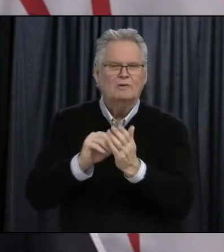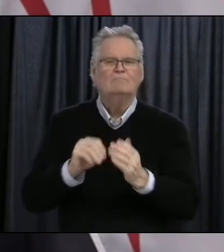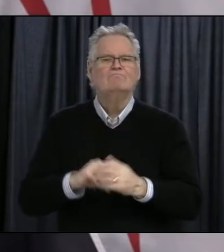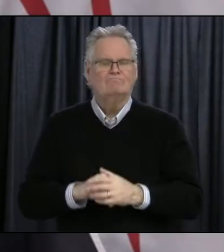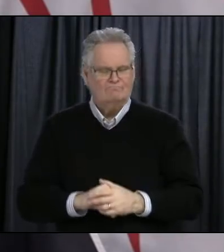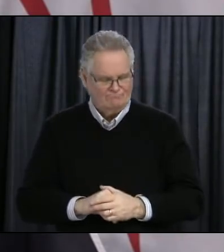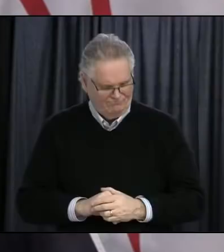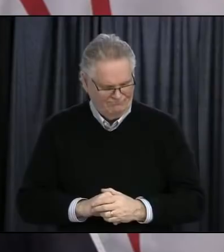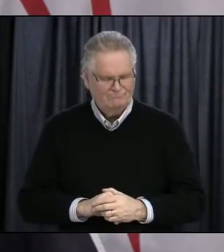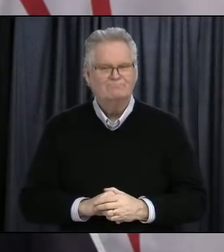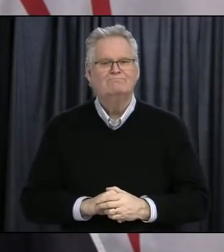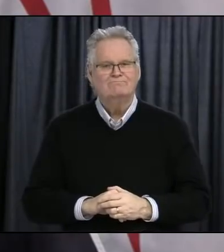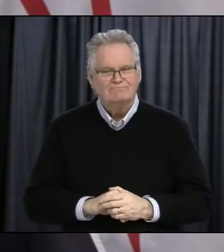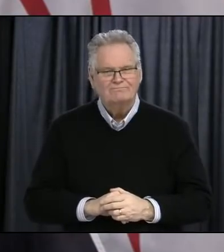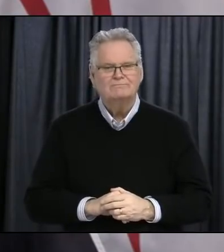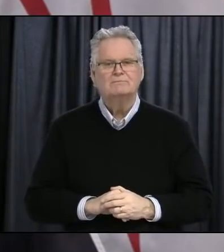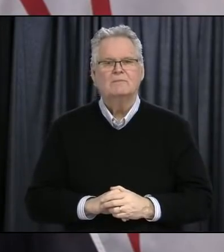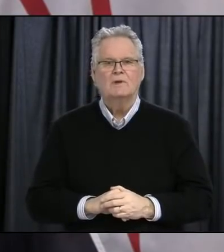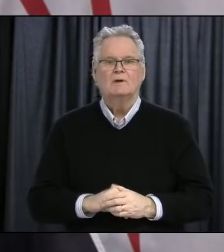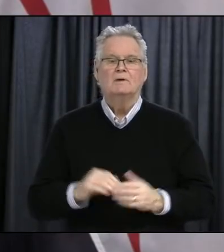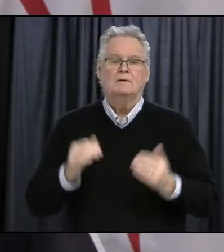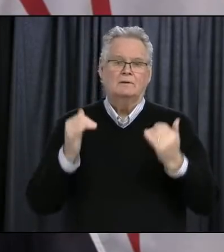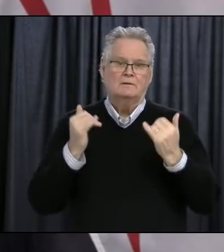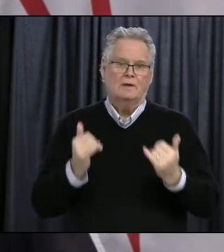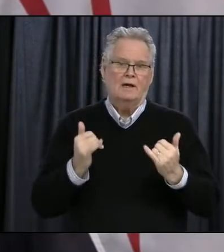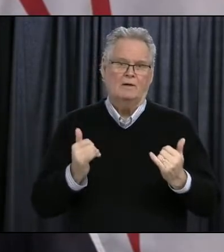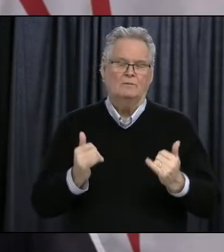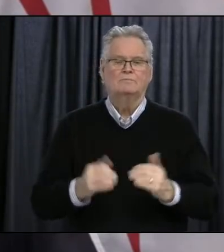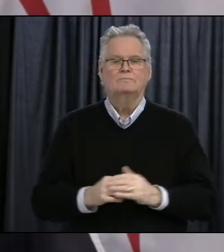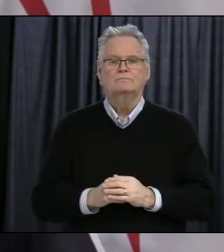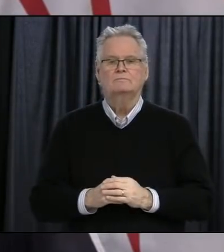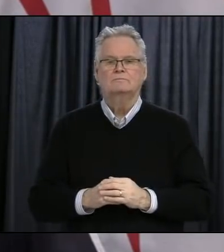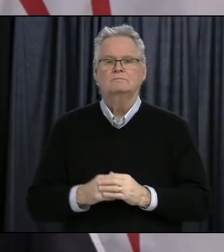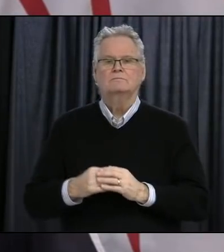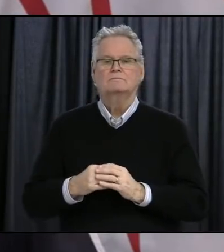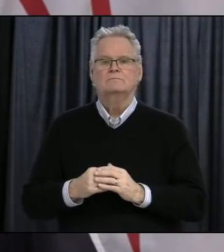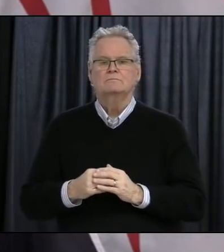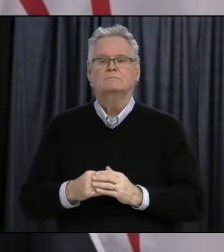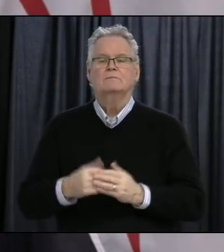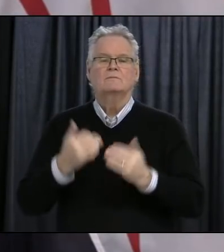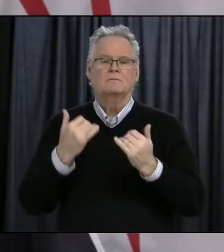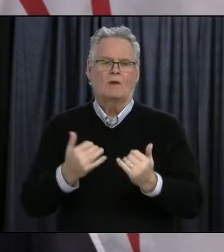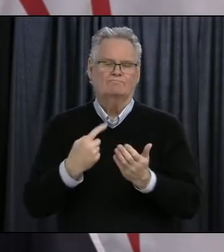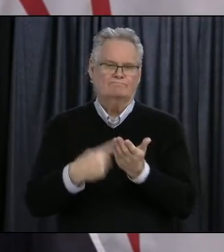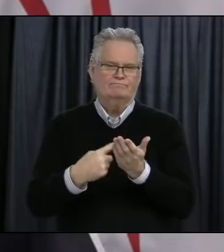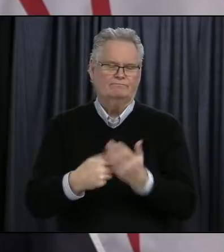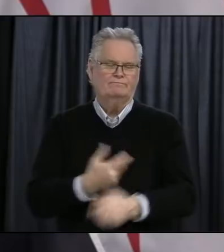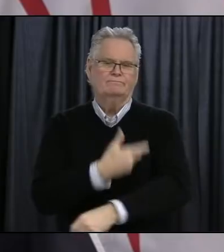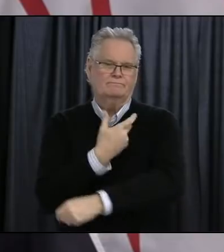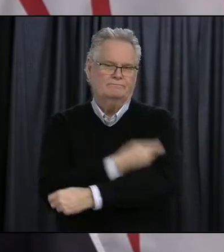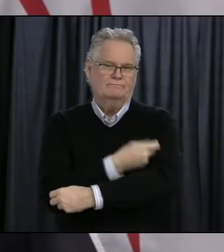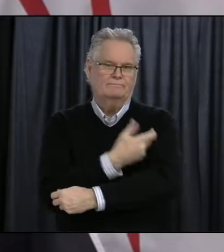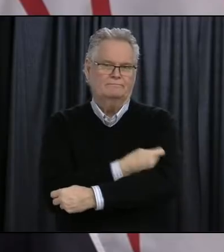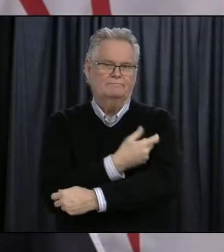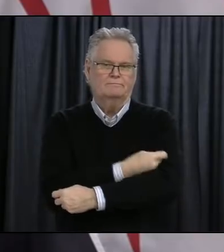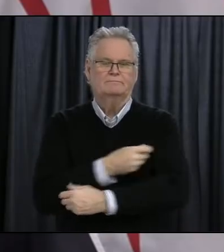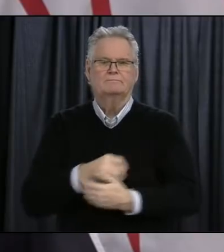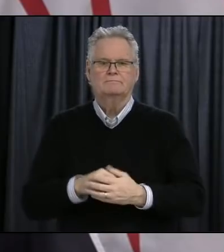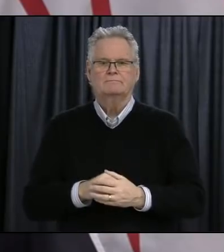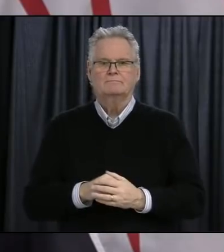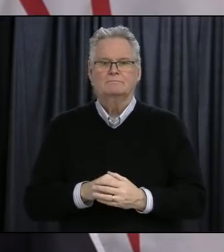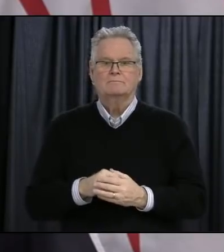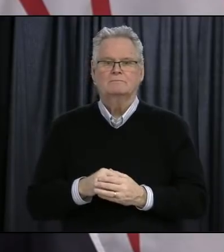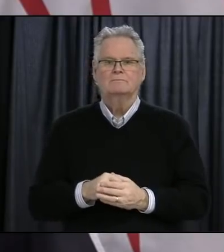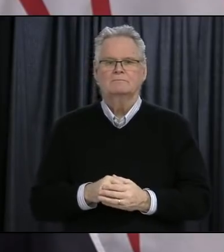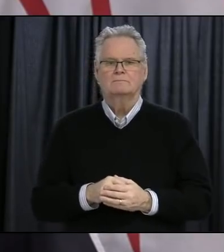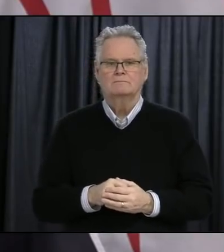Today, we are expanding the pre-registration system for the COVID-19 vaccination to include home support workers. These workers are part